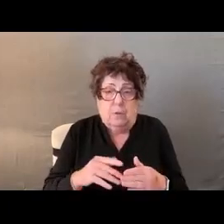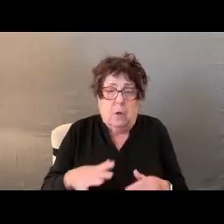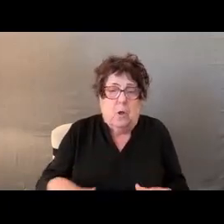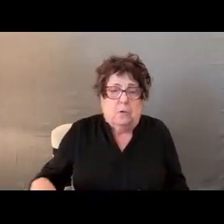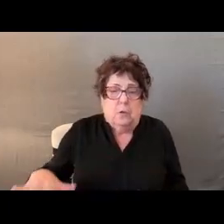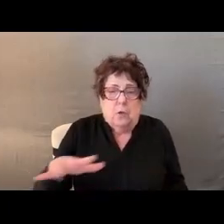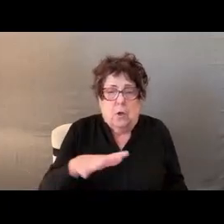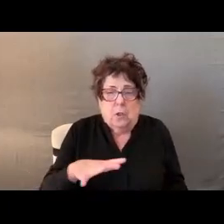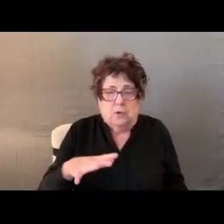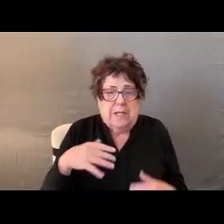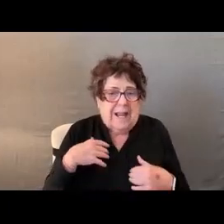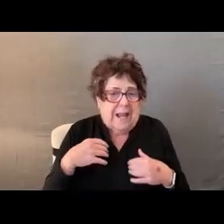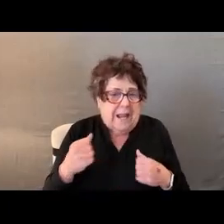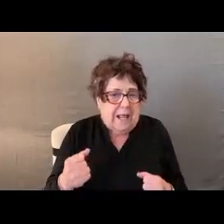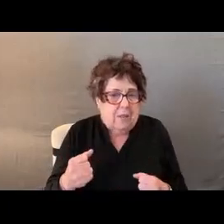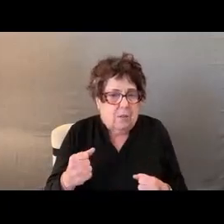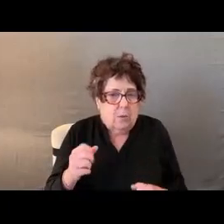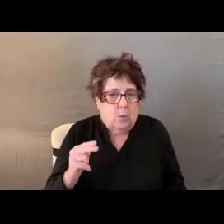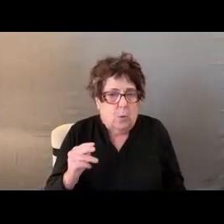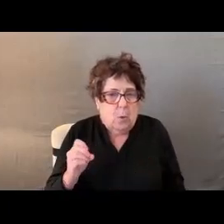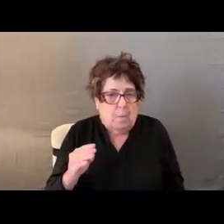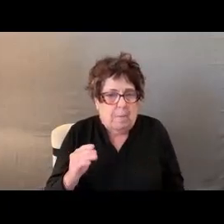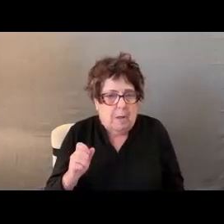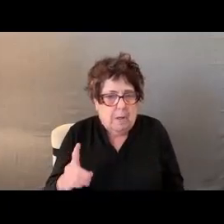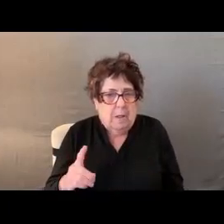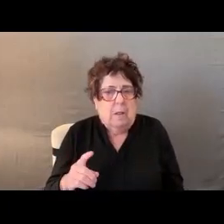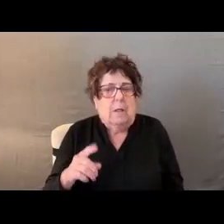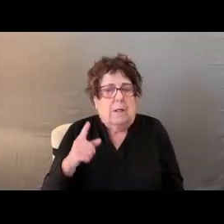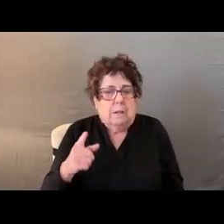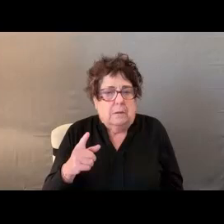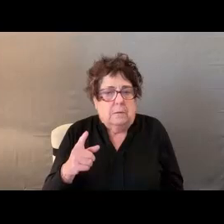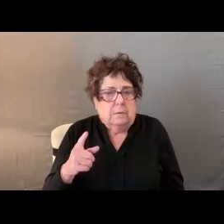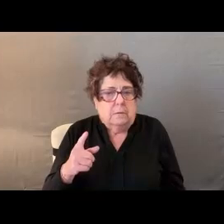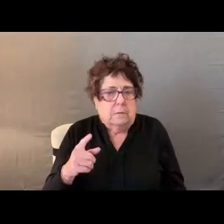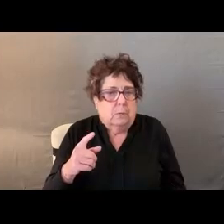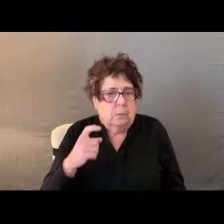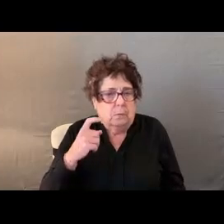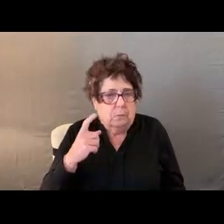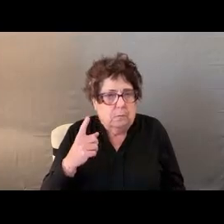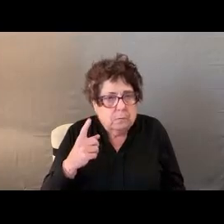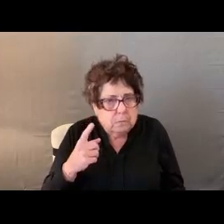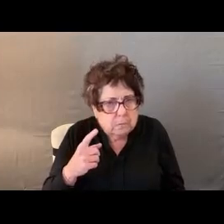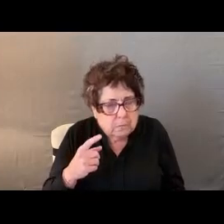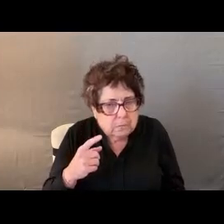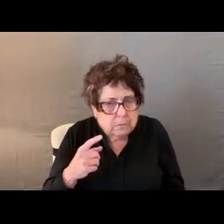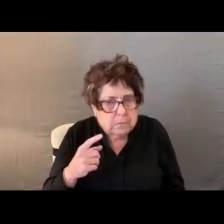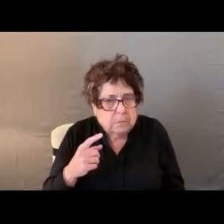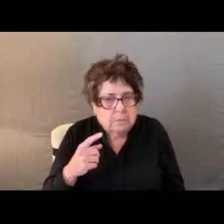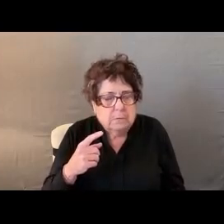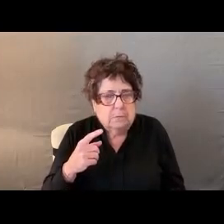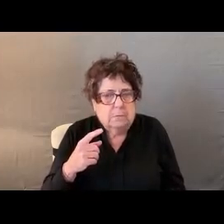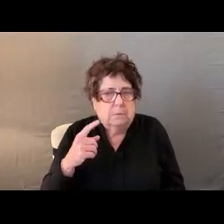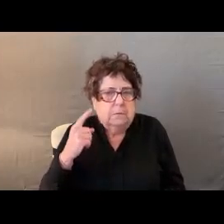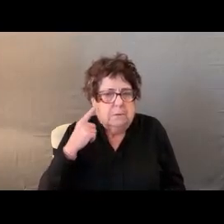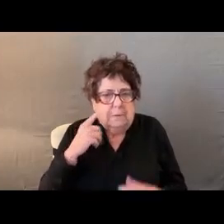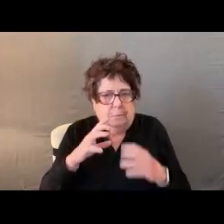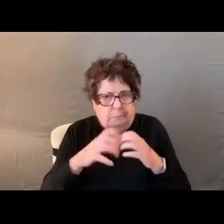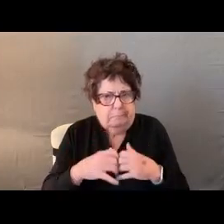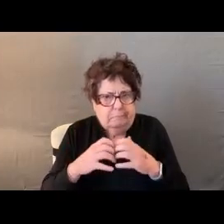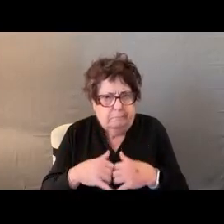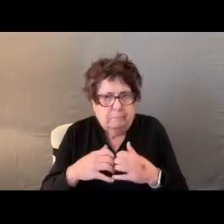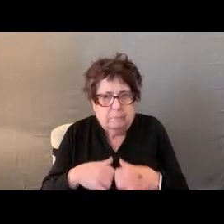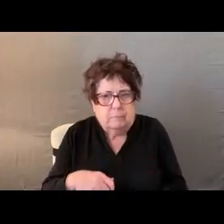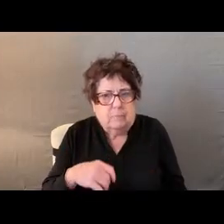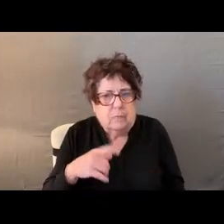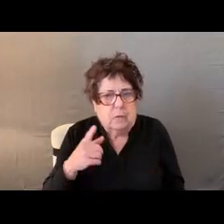ethnomed.org. It has, again, some linguistically, but really culturally relevant information so that our teams